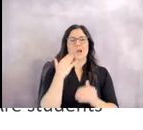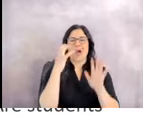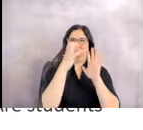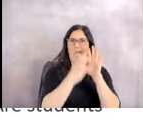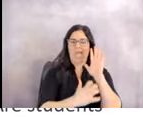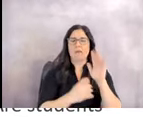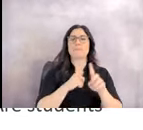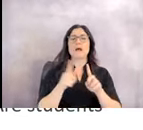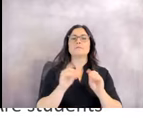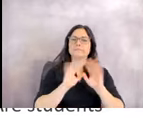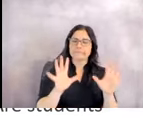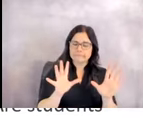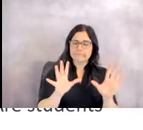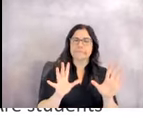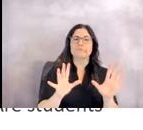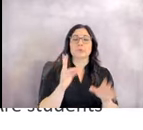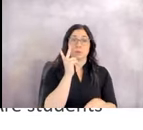just want to make sure that